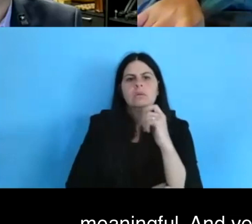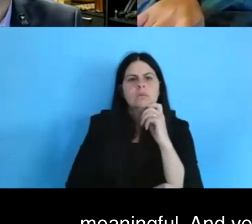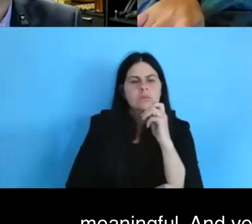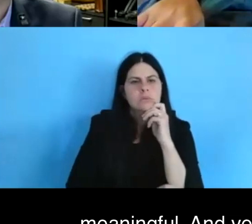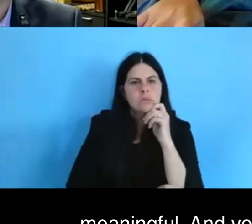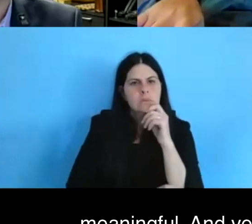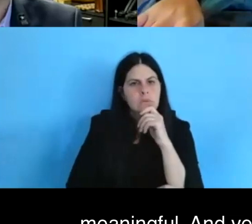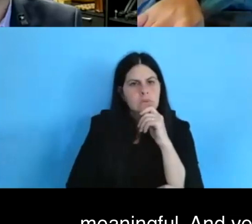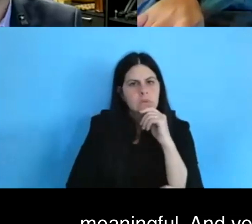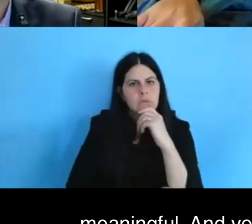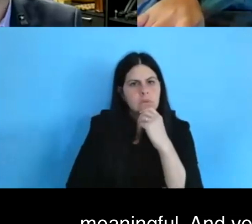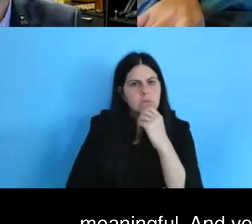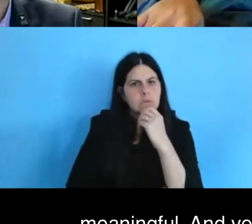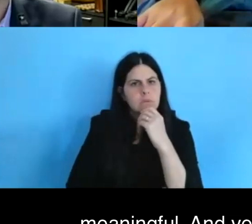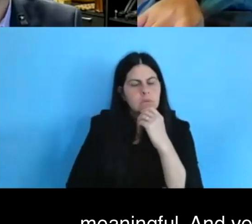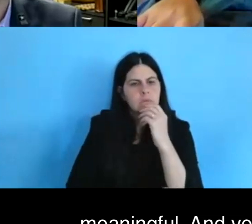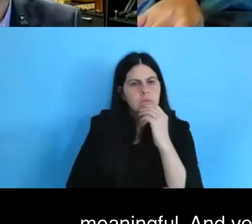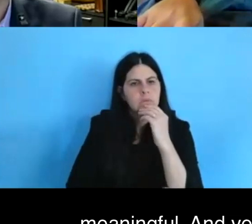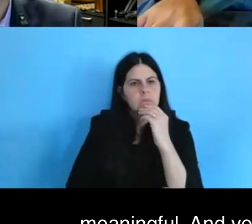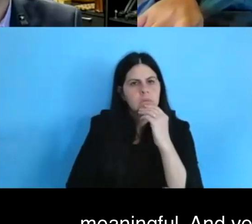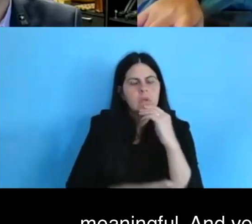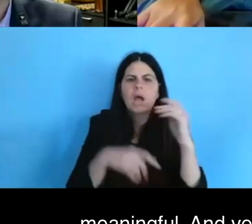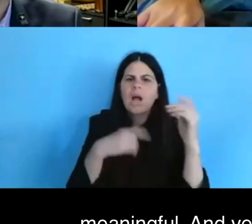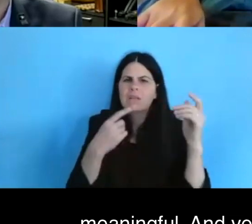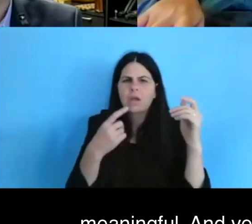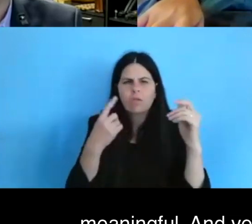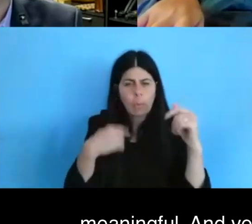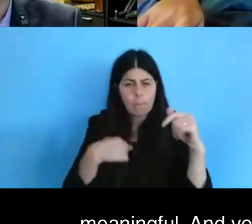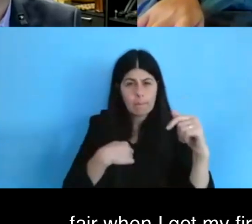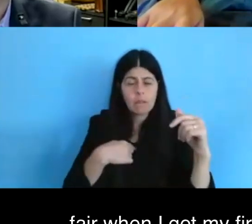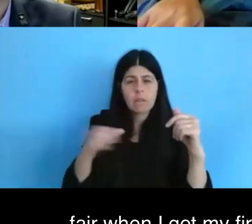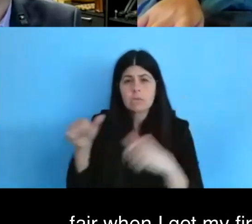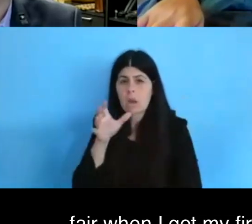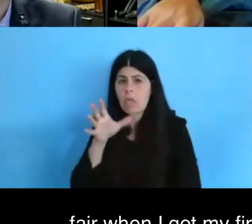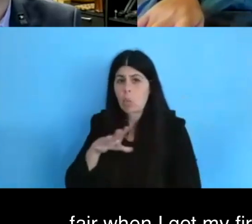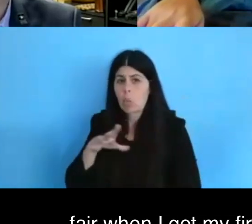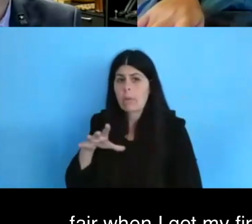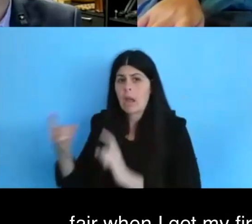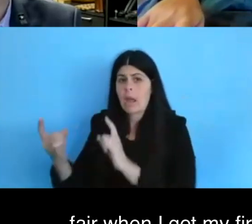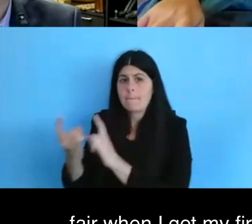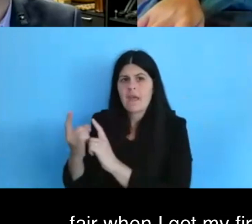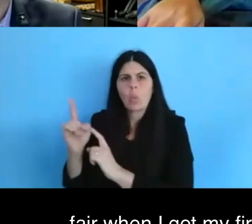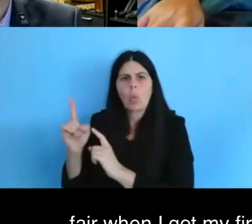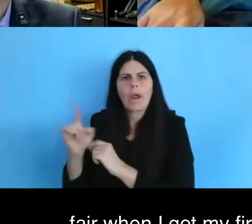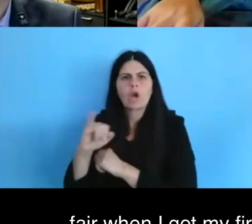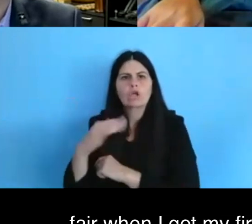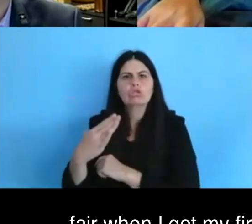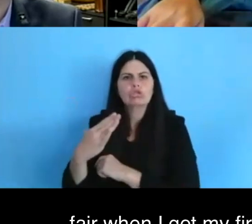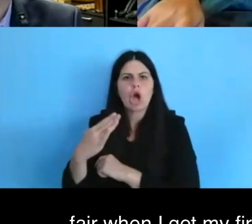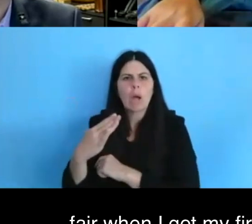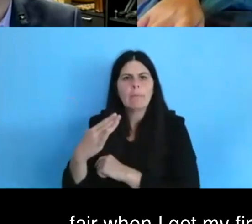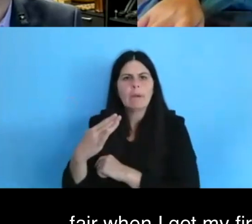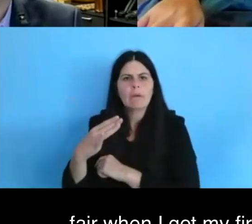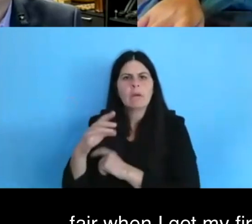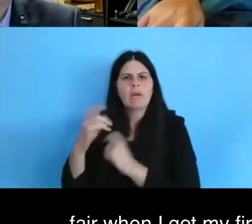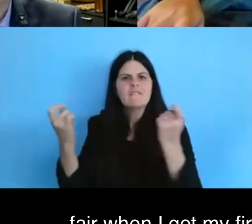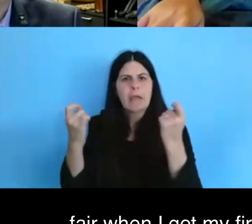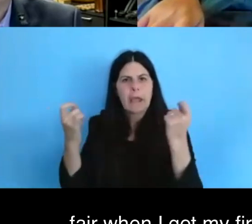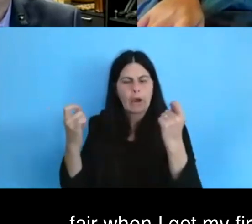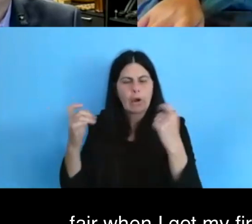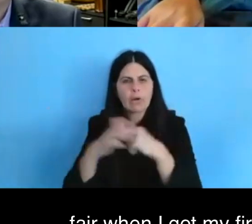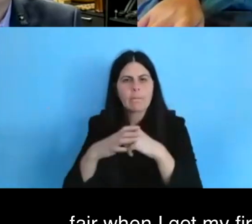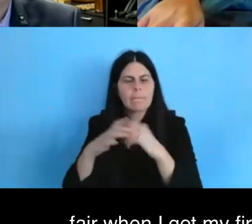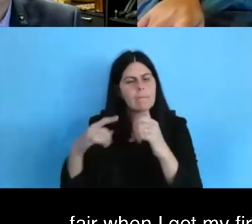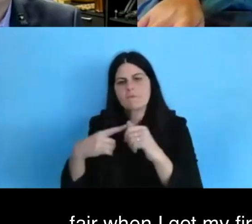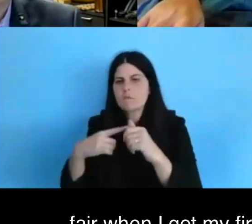I'll tell you, it was the lady who I met with at a job fair when I got my first opportunity to work. And I'm just going to say this